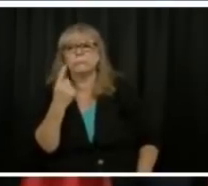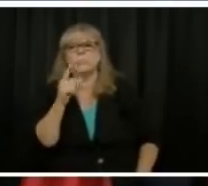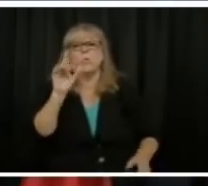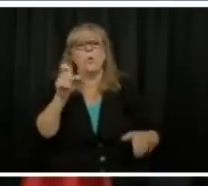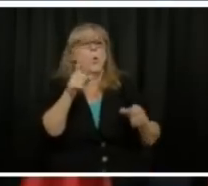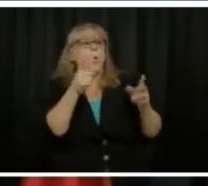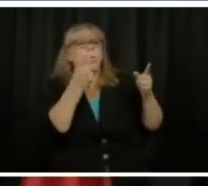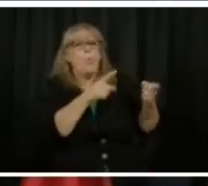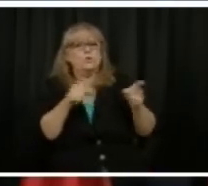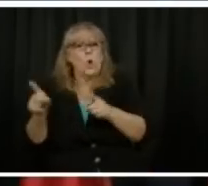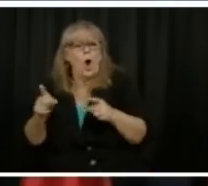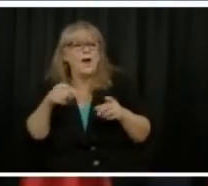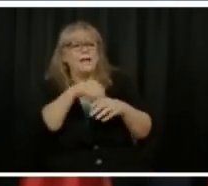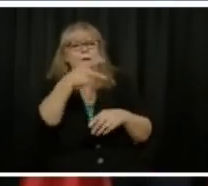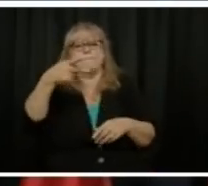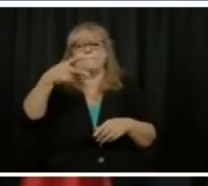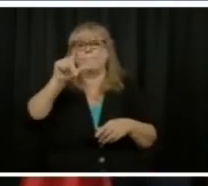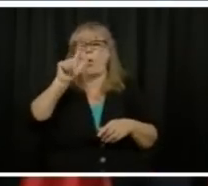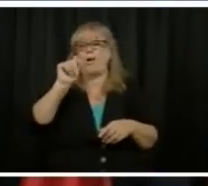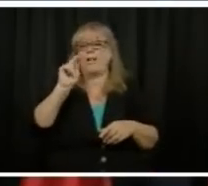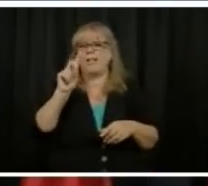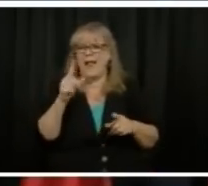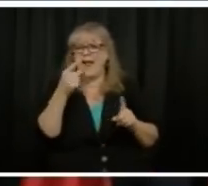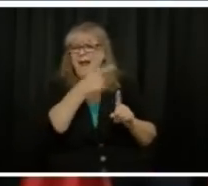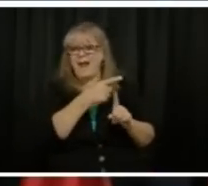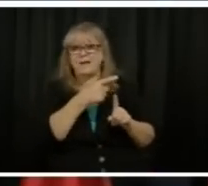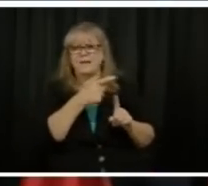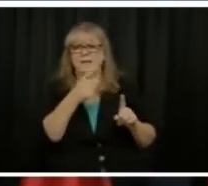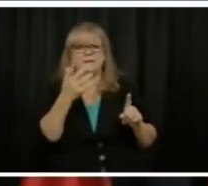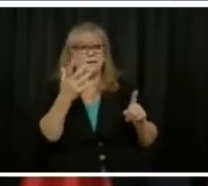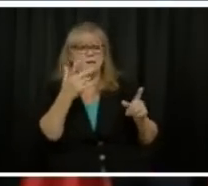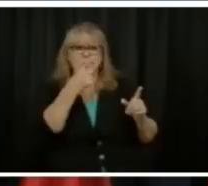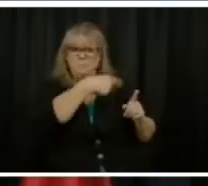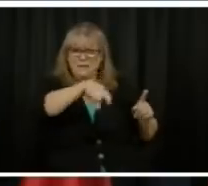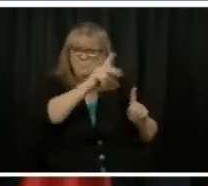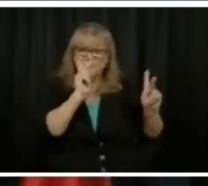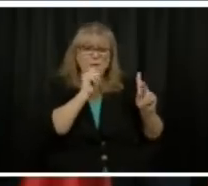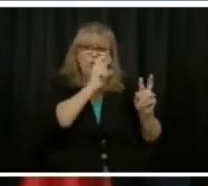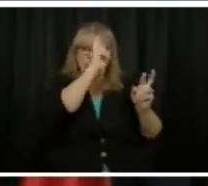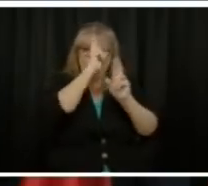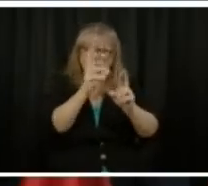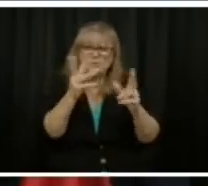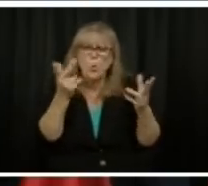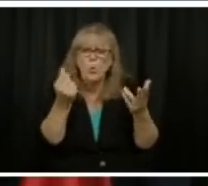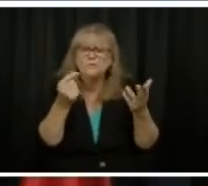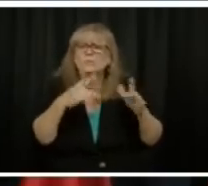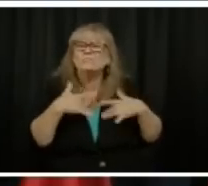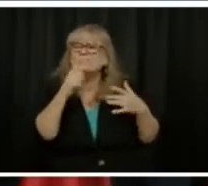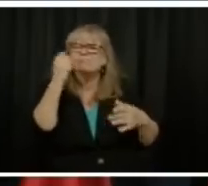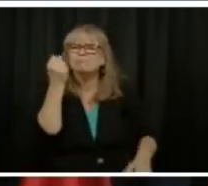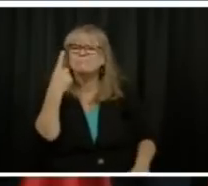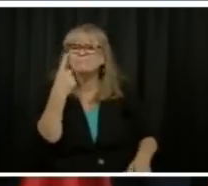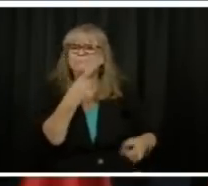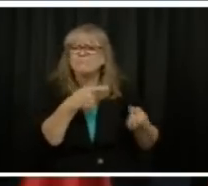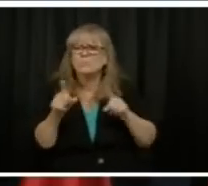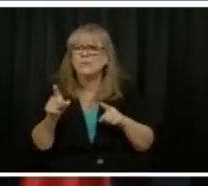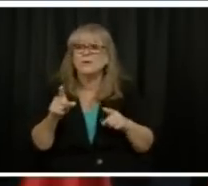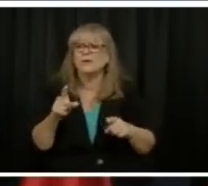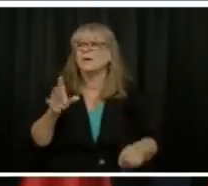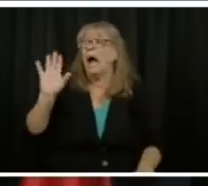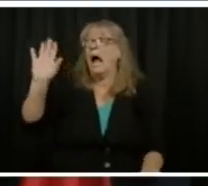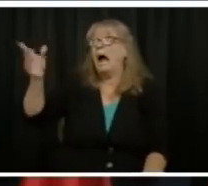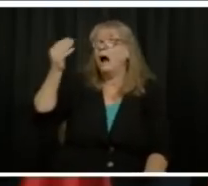Have people's rights been respected? Yeah. Well, I mean, I only have the same level of knowledge that you have. I mean, I've read